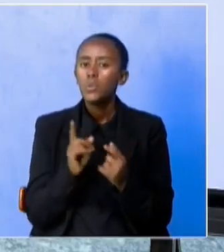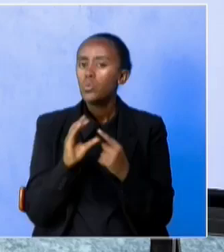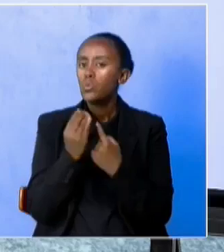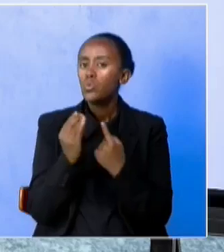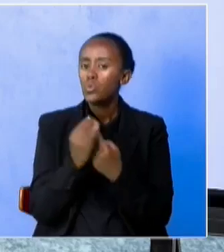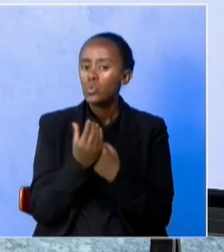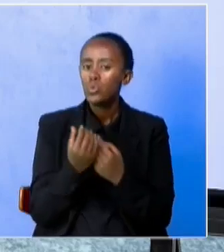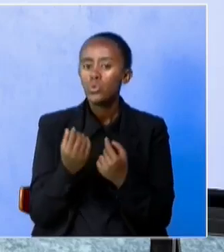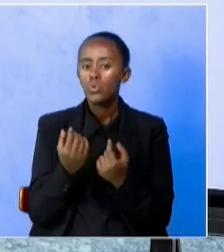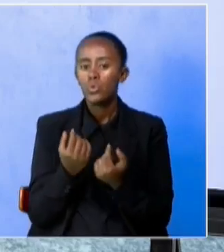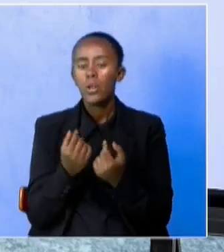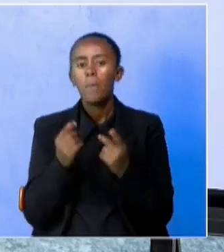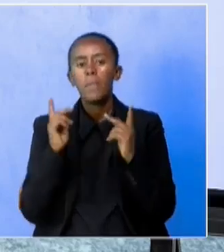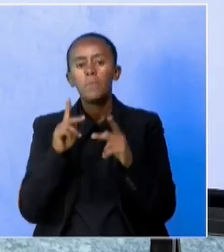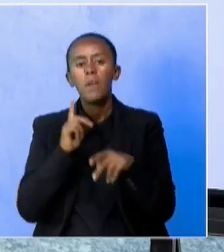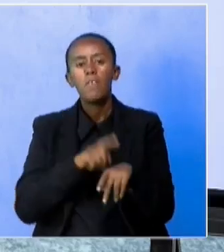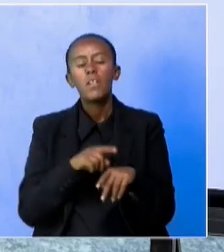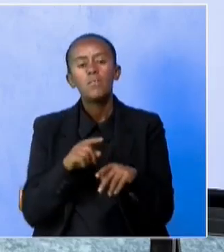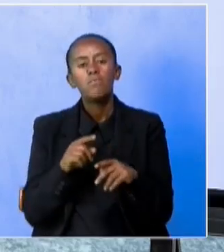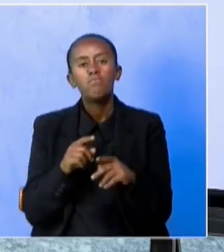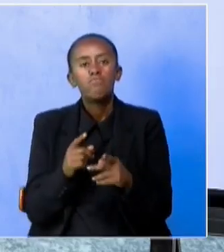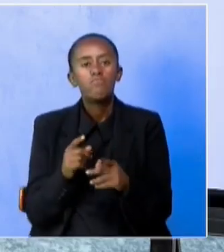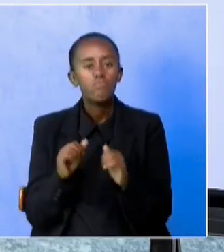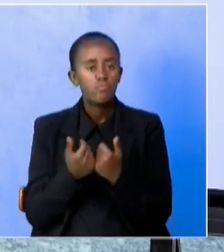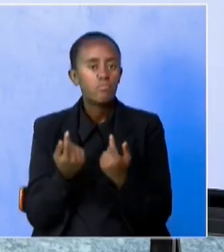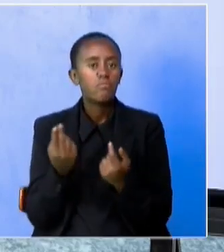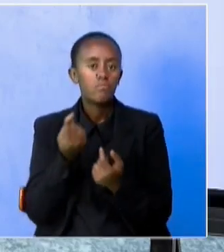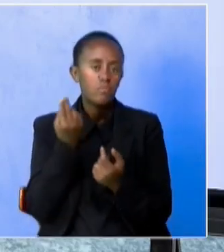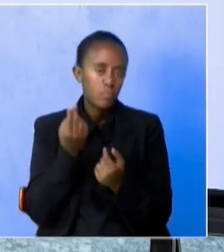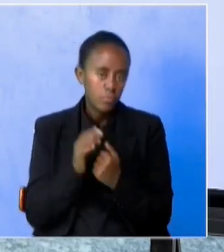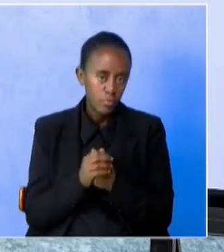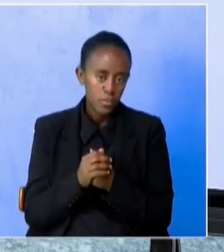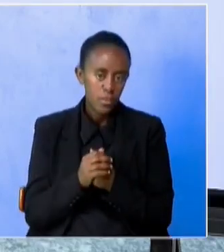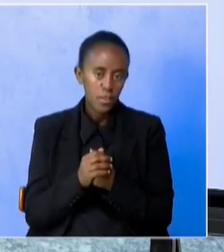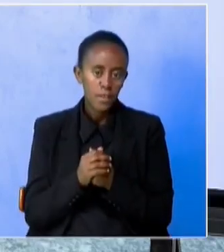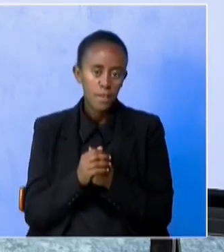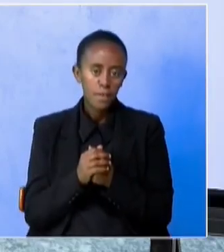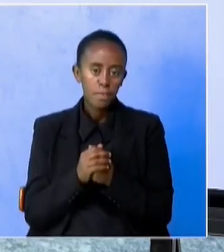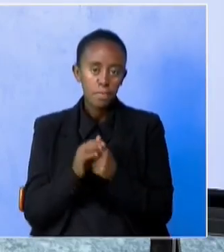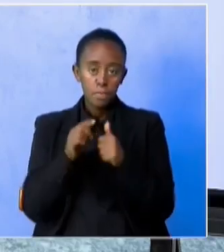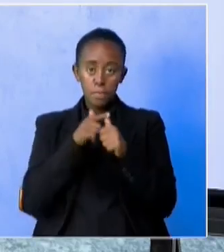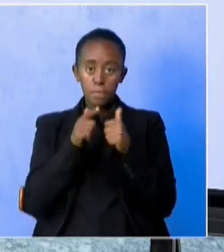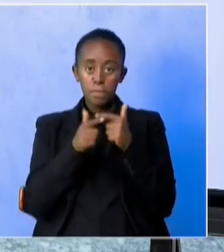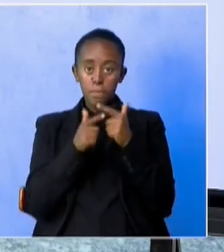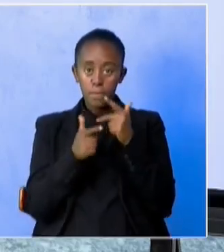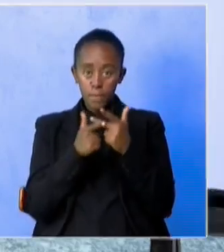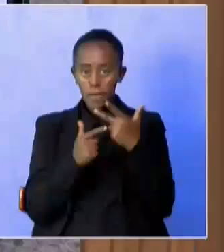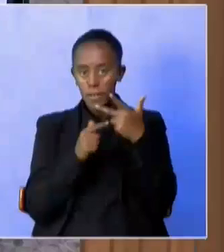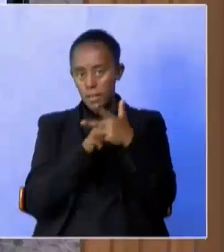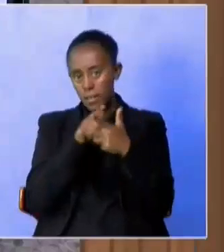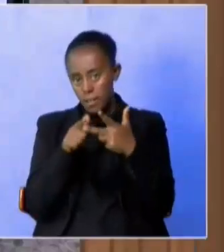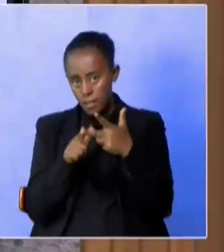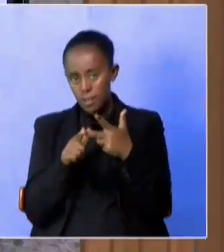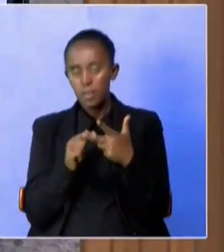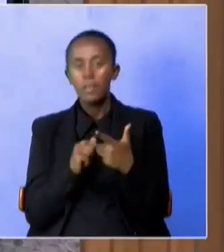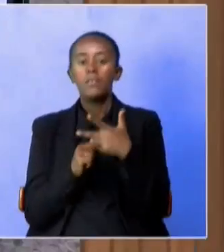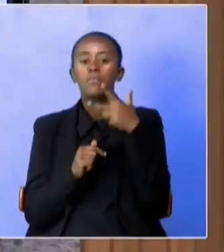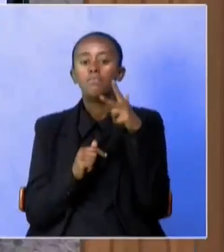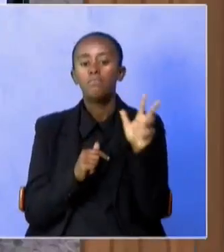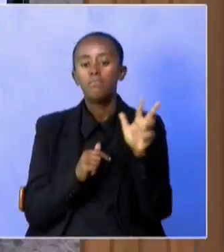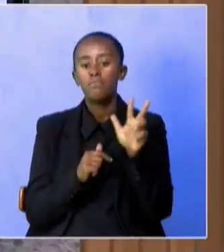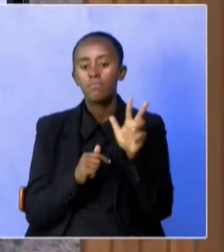form? We use it in three main ways to explain or to talk